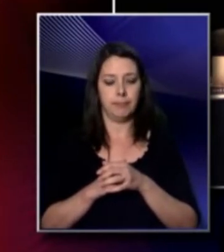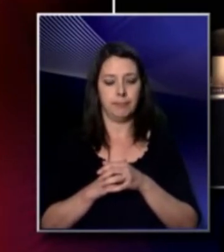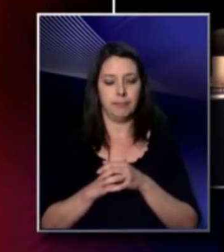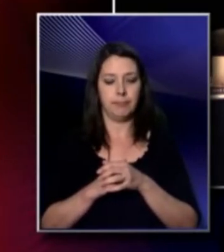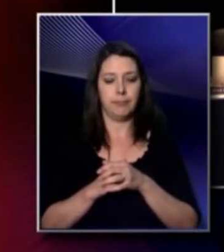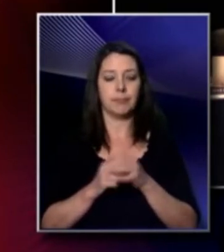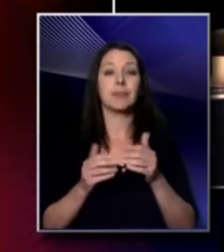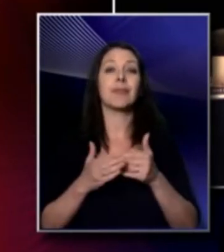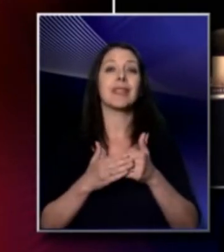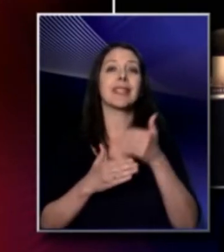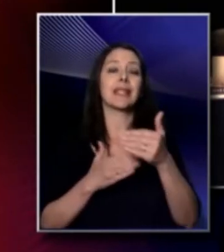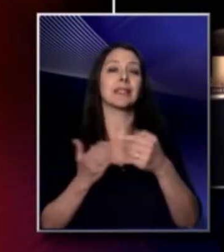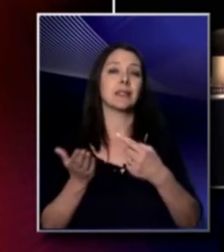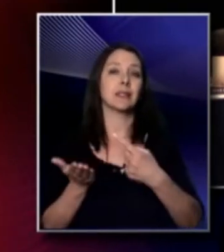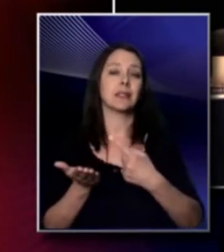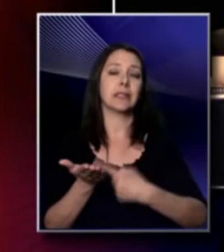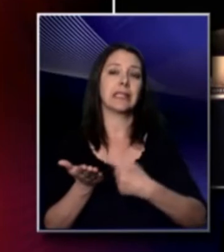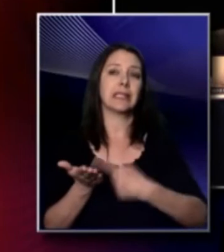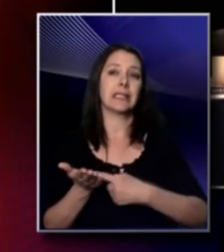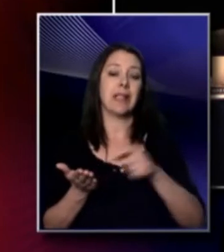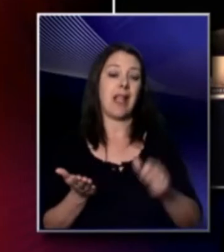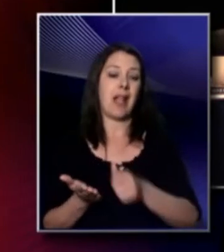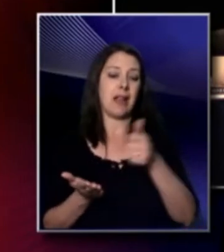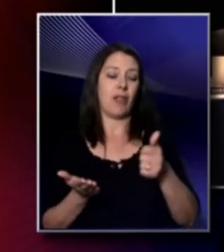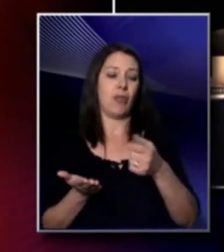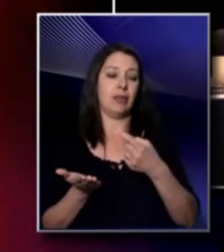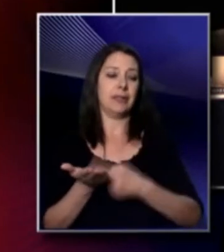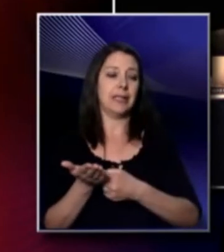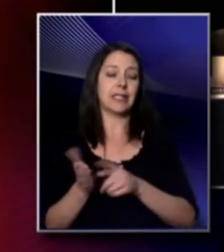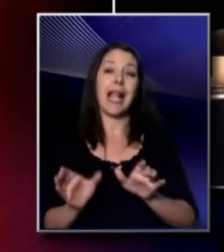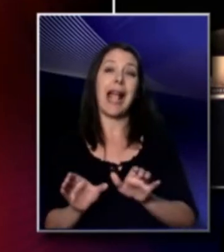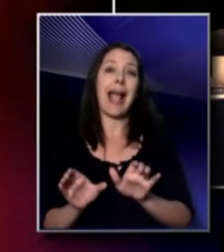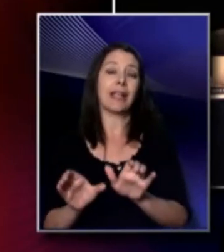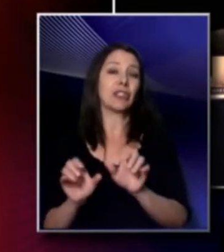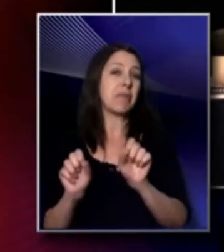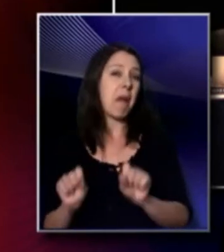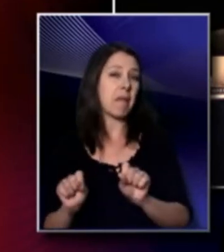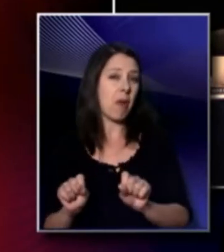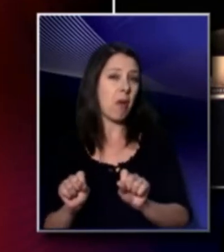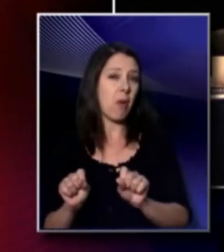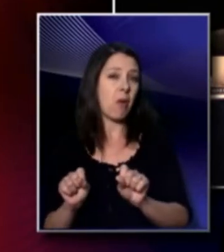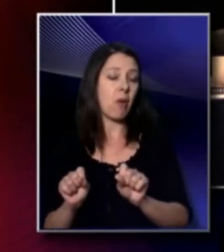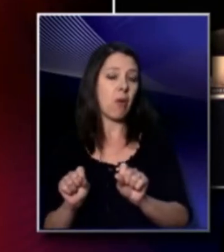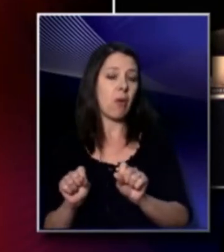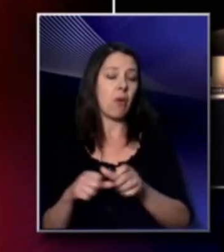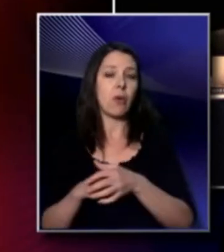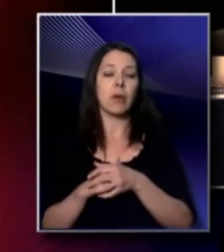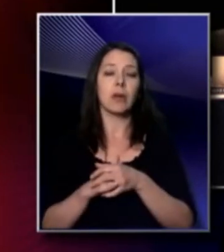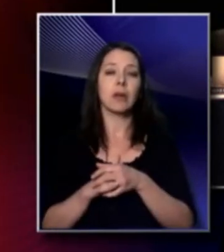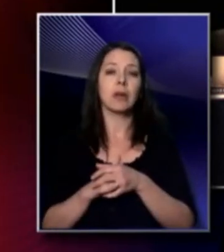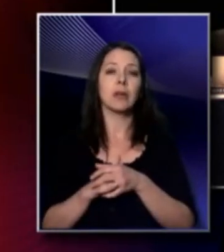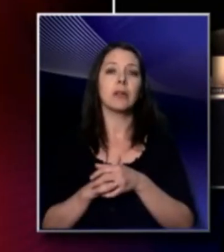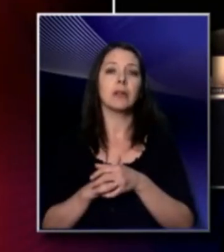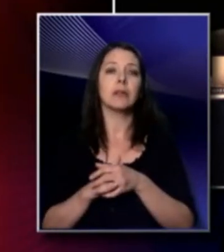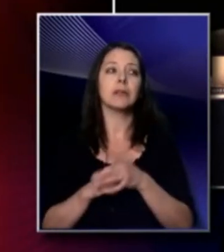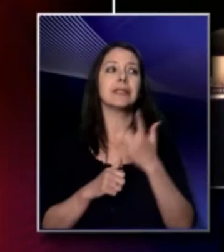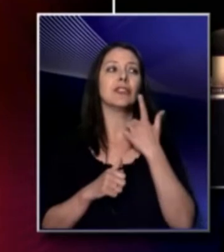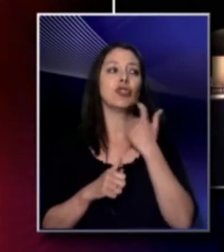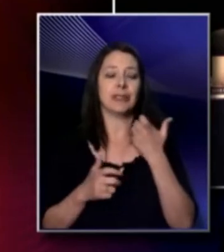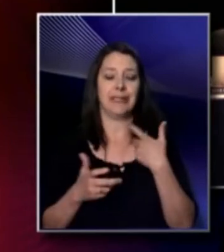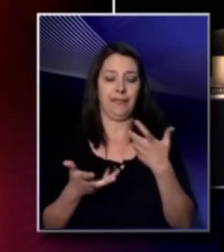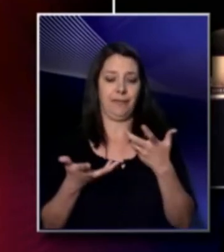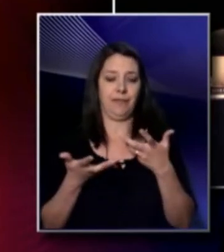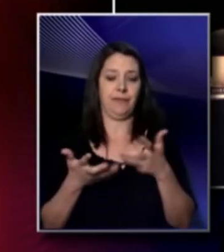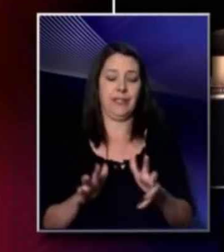The next is just another discussion of possible action item. I'll just tell you, I just finished serving on